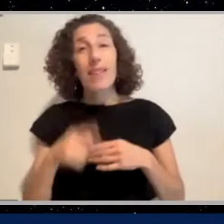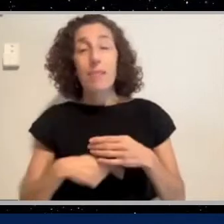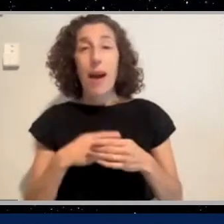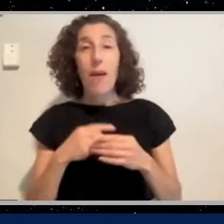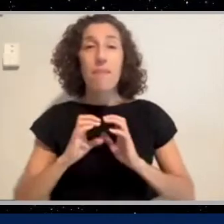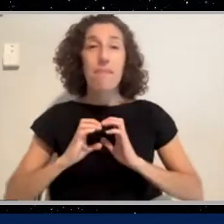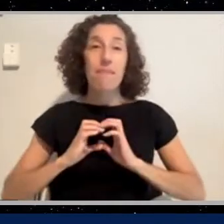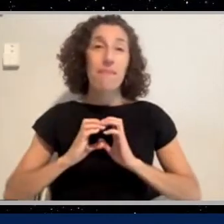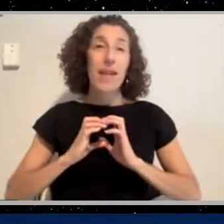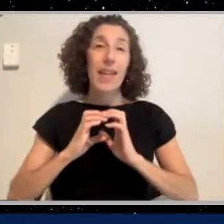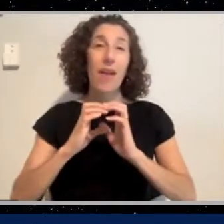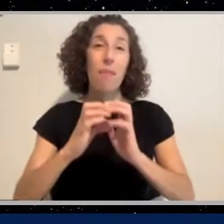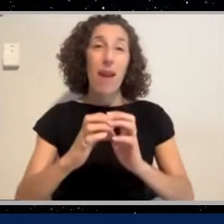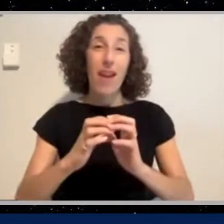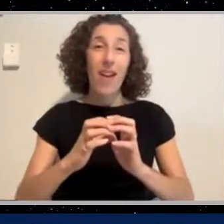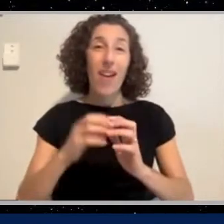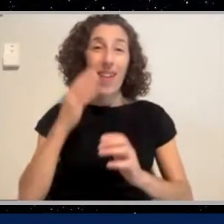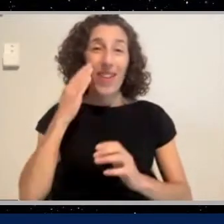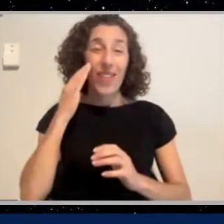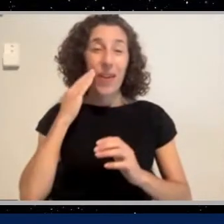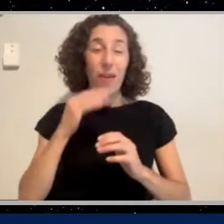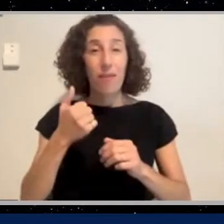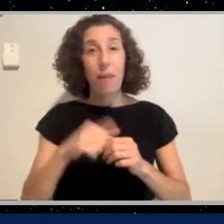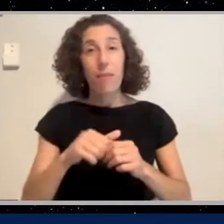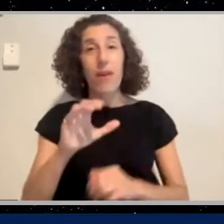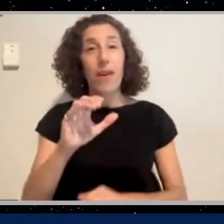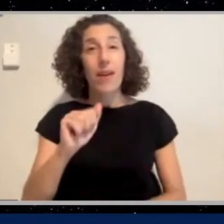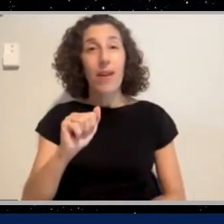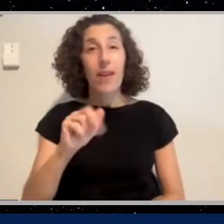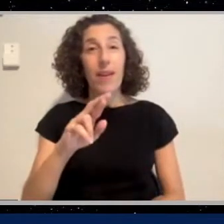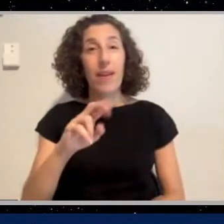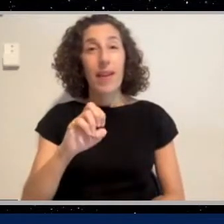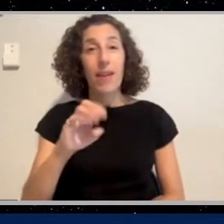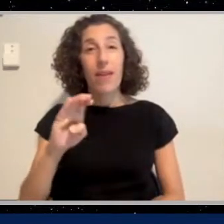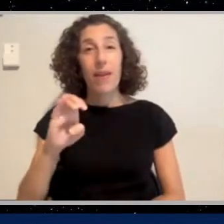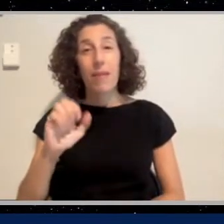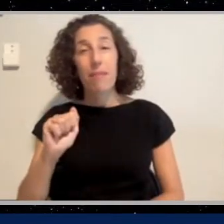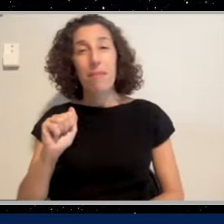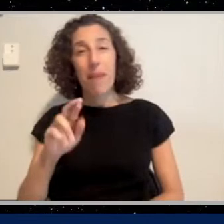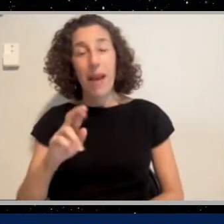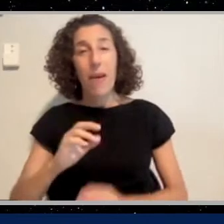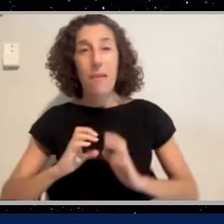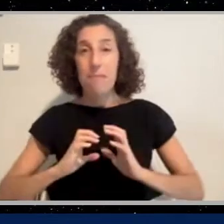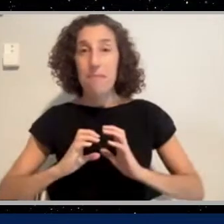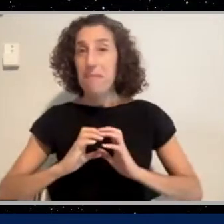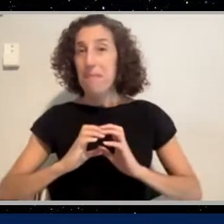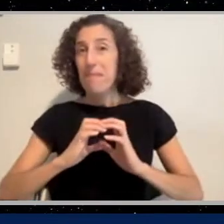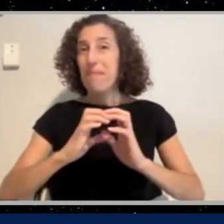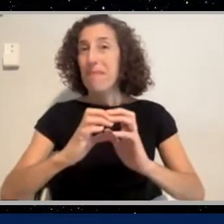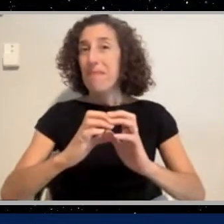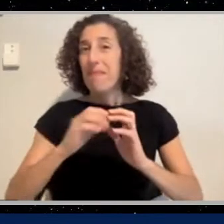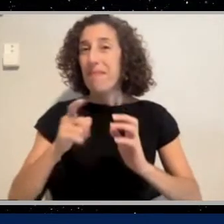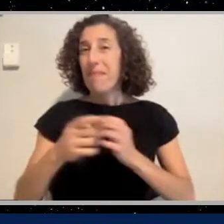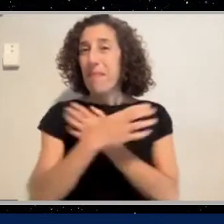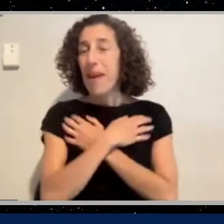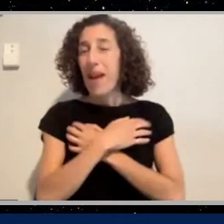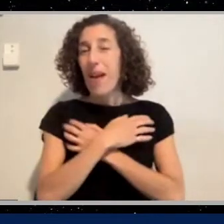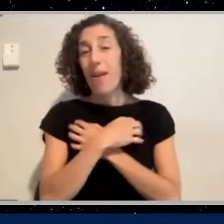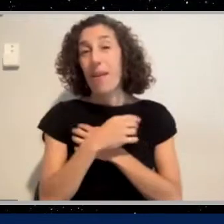but maybe like, Care Bears. Tender heart, maybe. I don't know. I think that's what I kind of